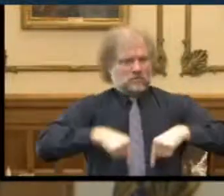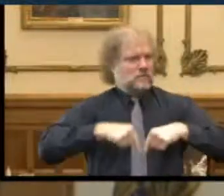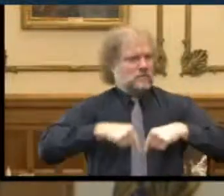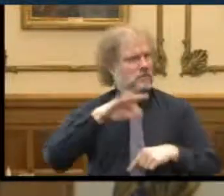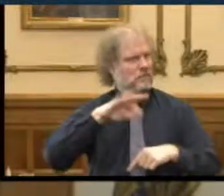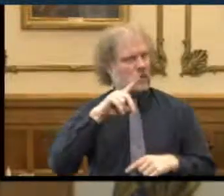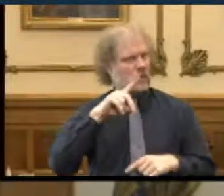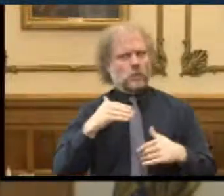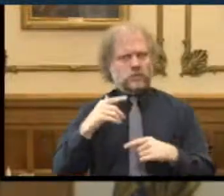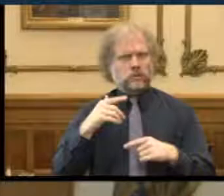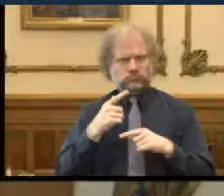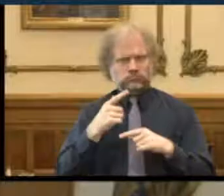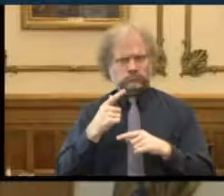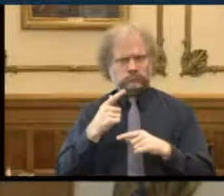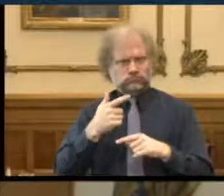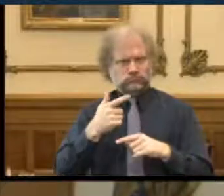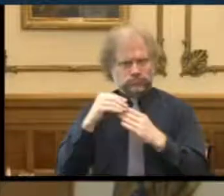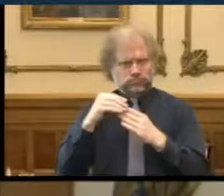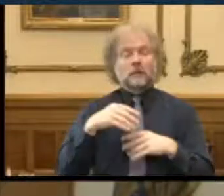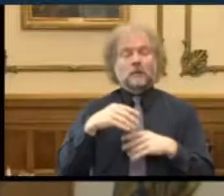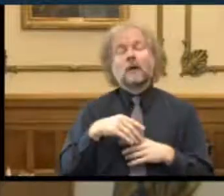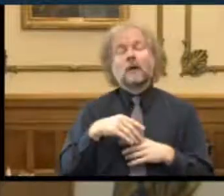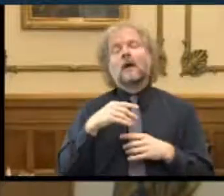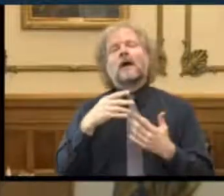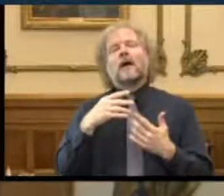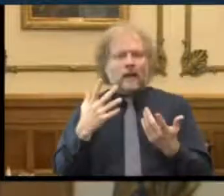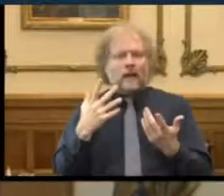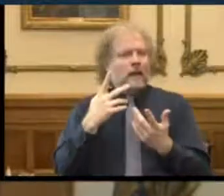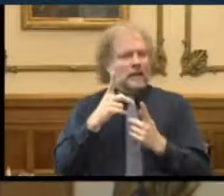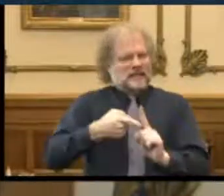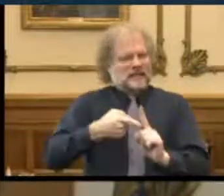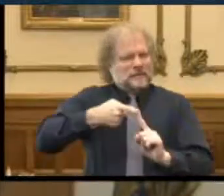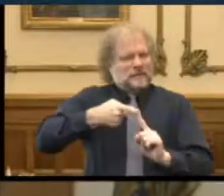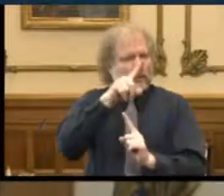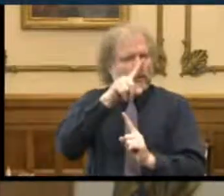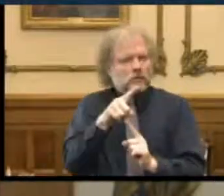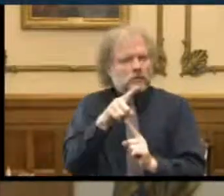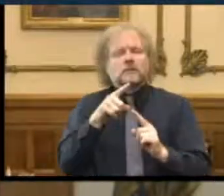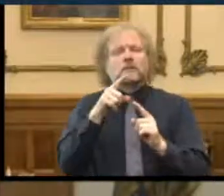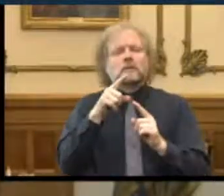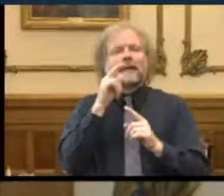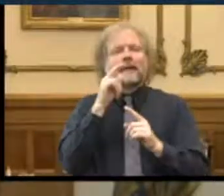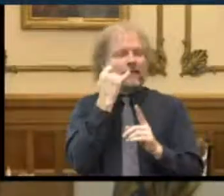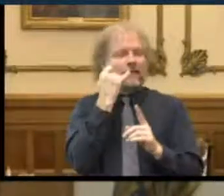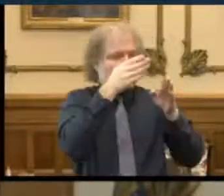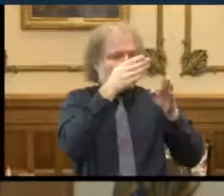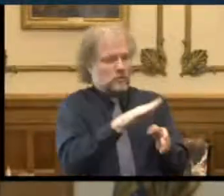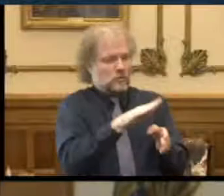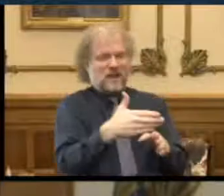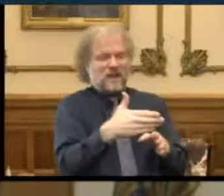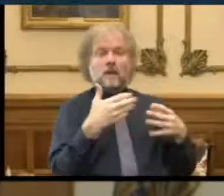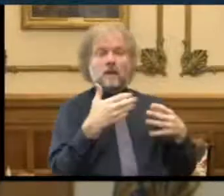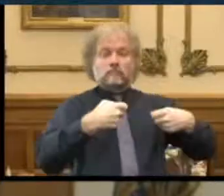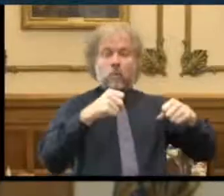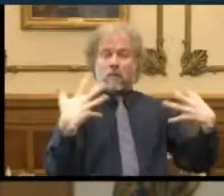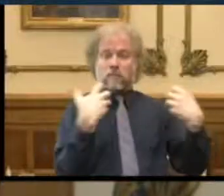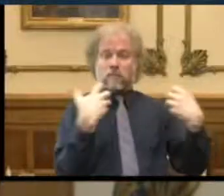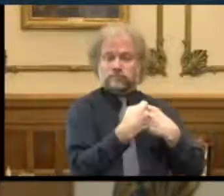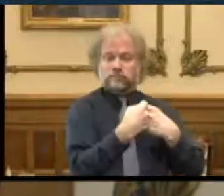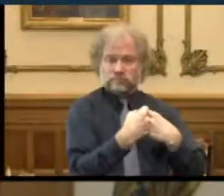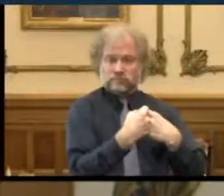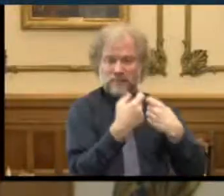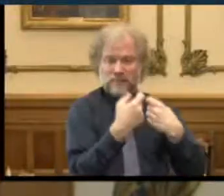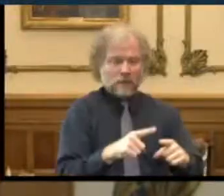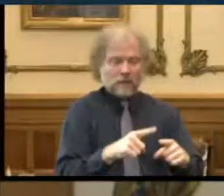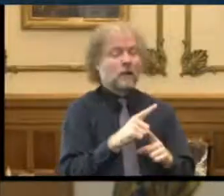teams. Specifically, there have been questions asked, for example, if someone dies in a motorcycle accident and they happen to